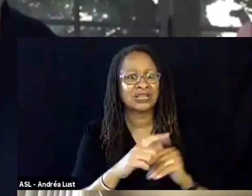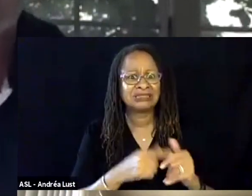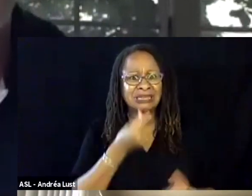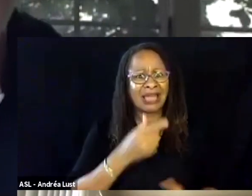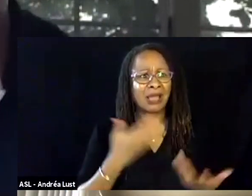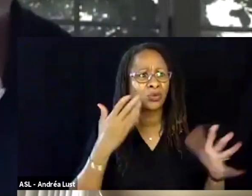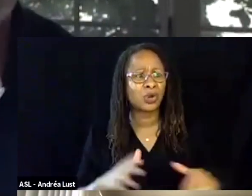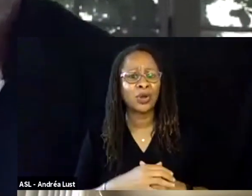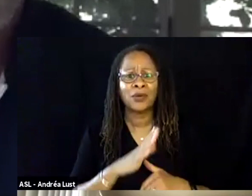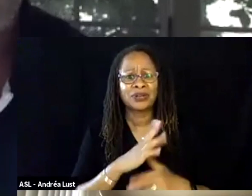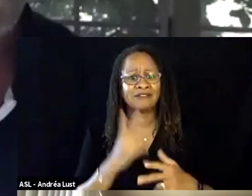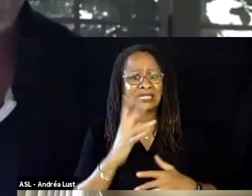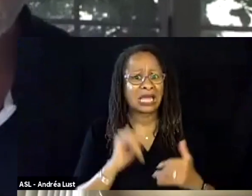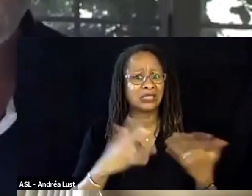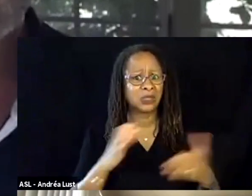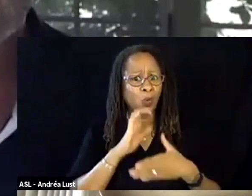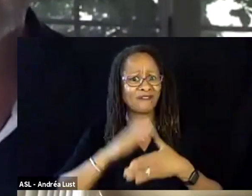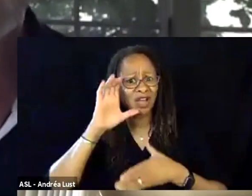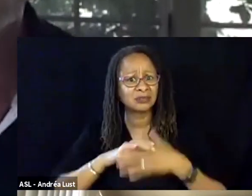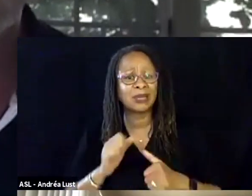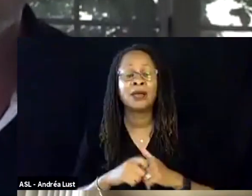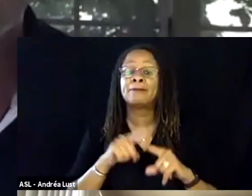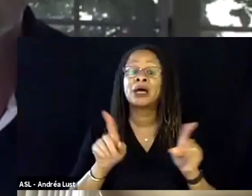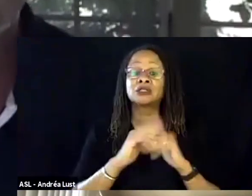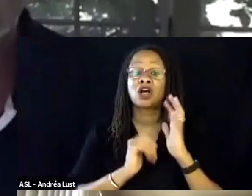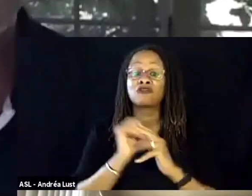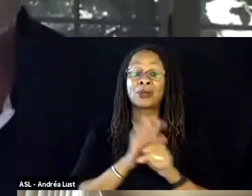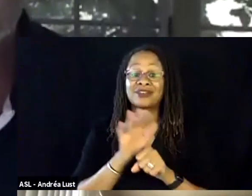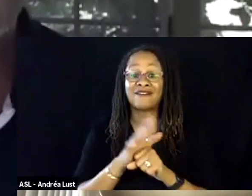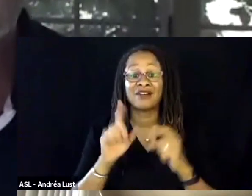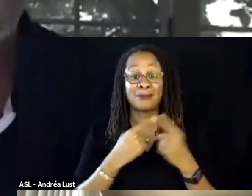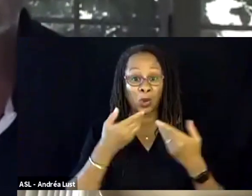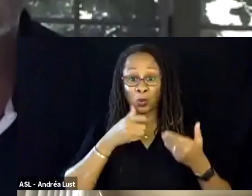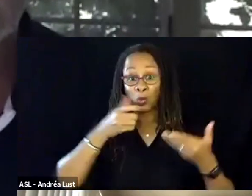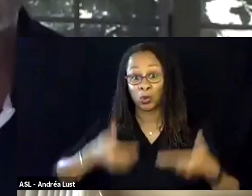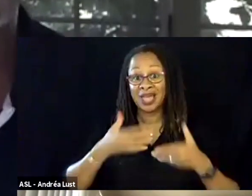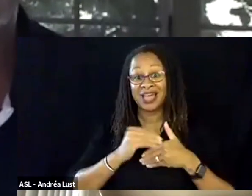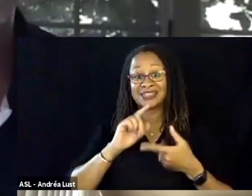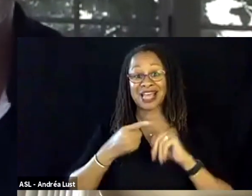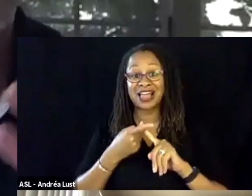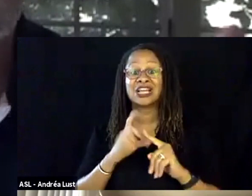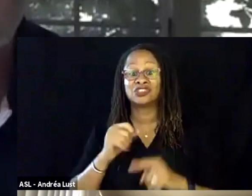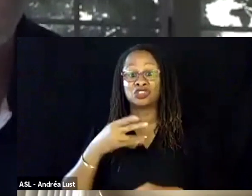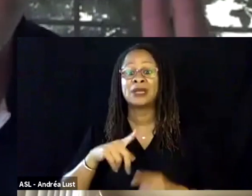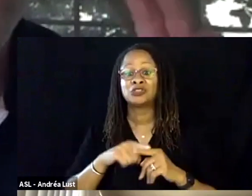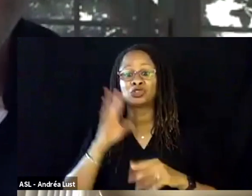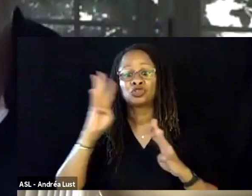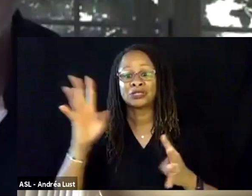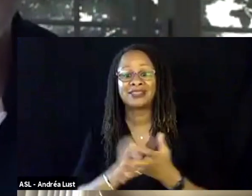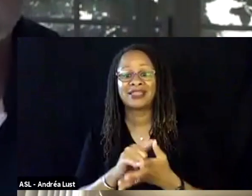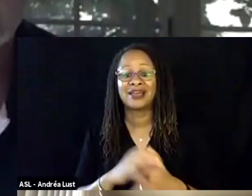Wow, we could have a gay CEO. No, but he was comfortable enough in his sexual orientation and his allyship to actually create